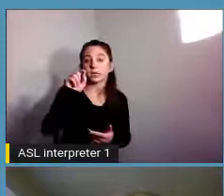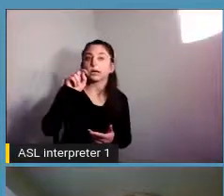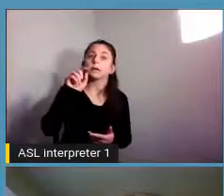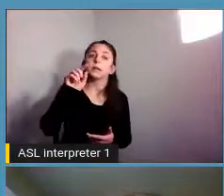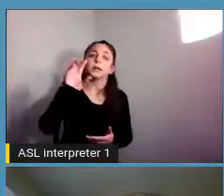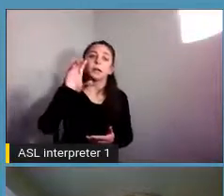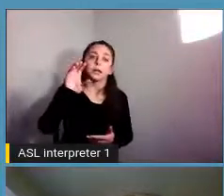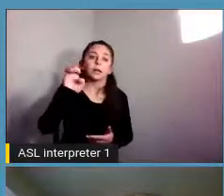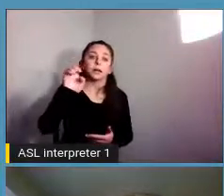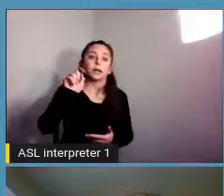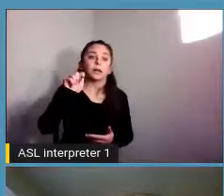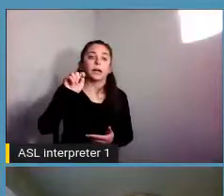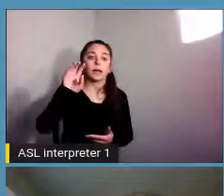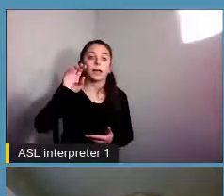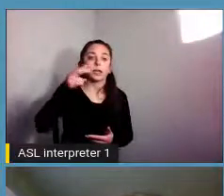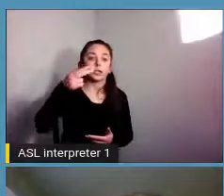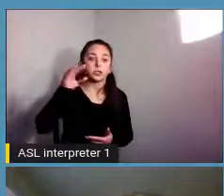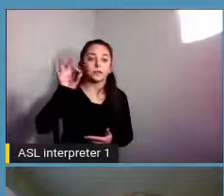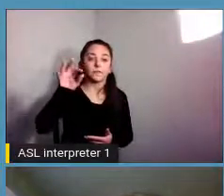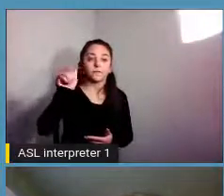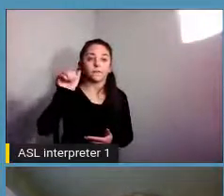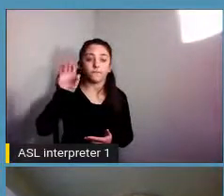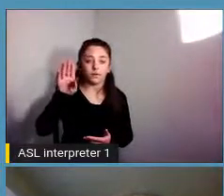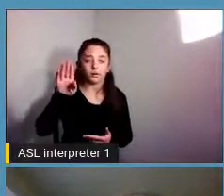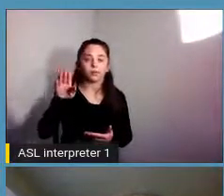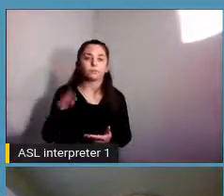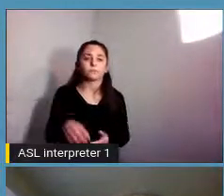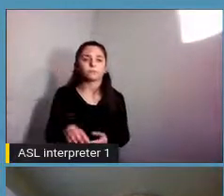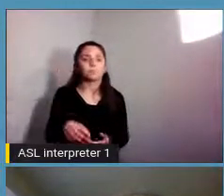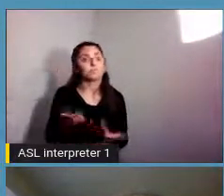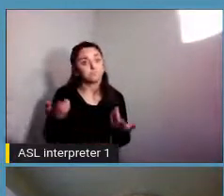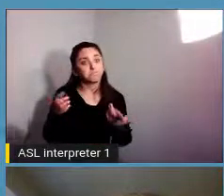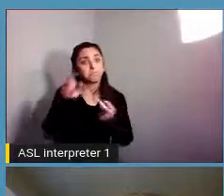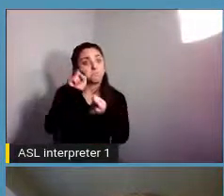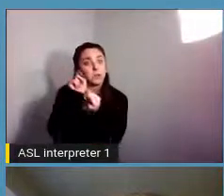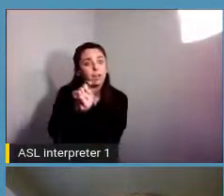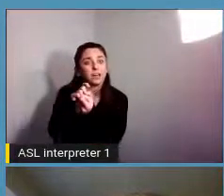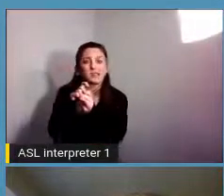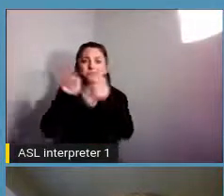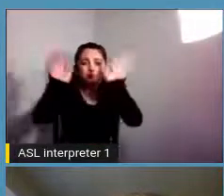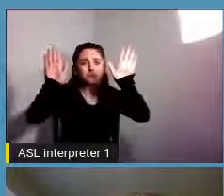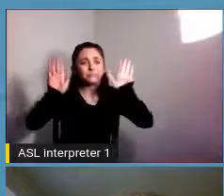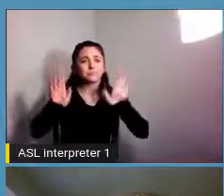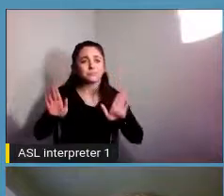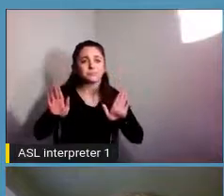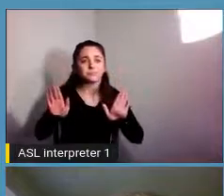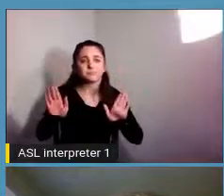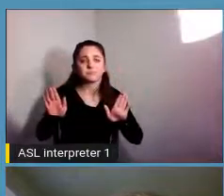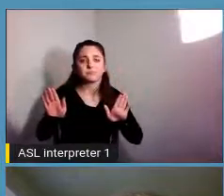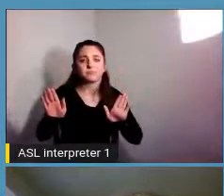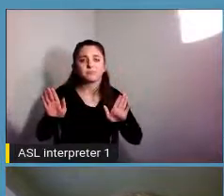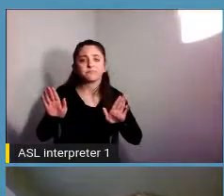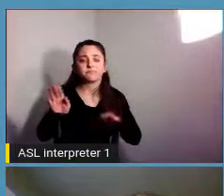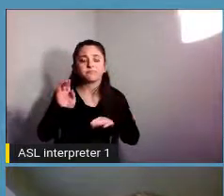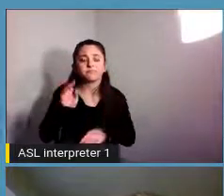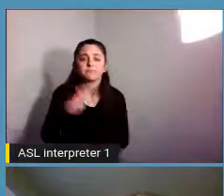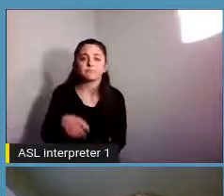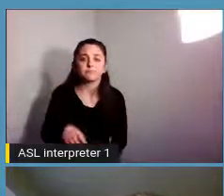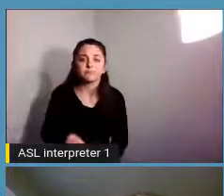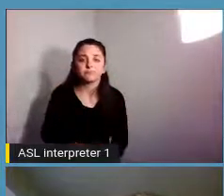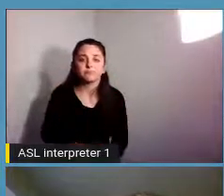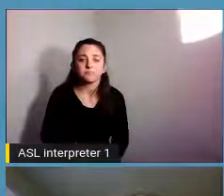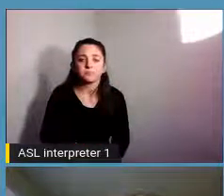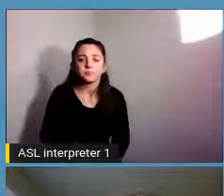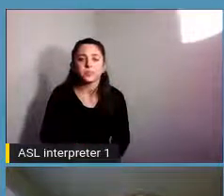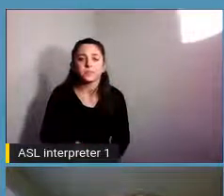model, and it's a pretty accurate, amazing work, and it's